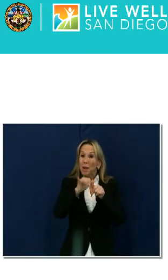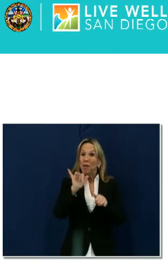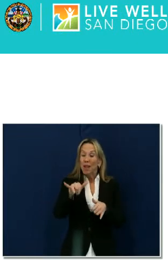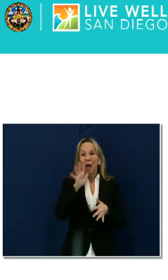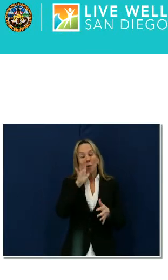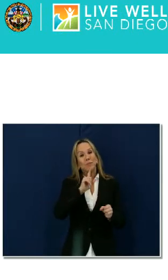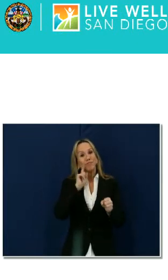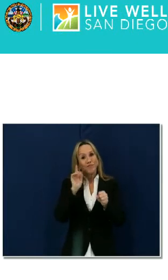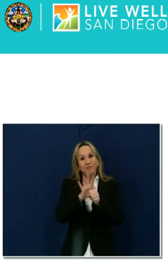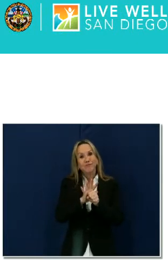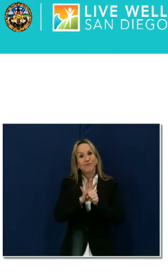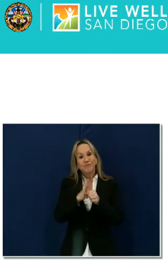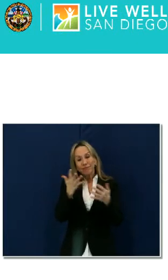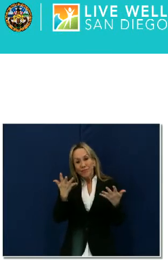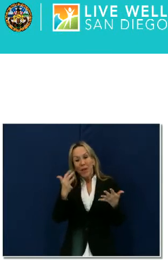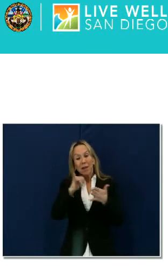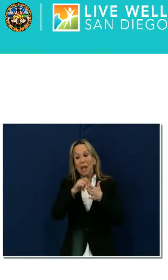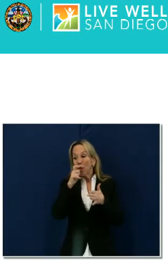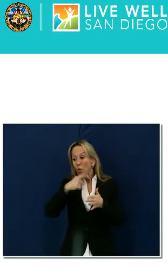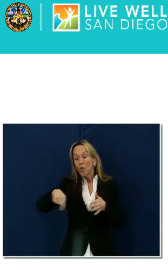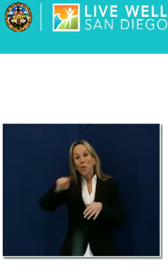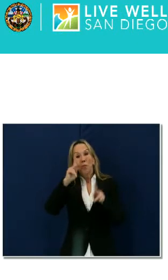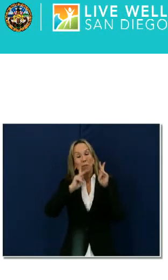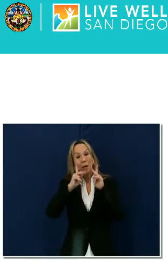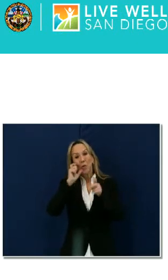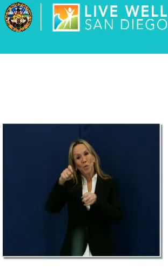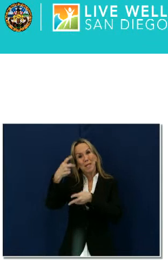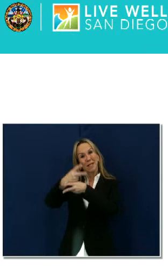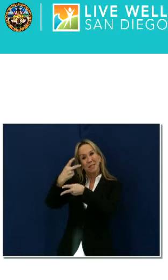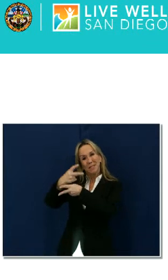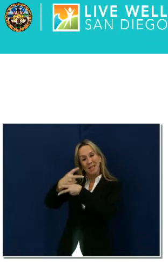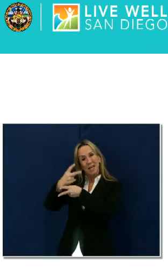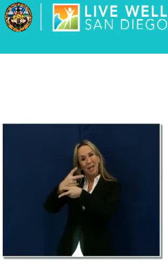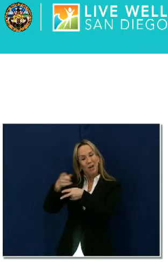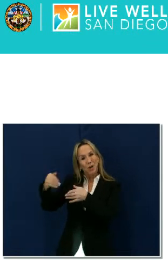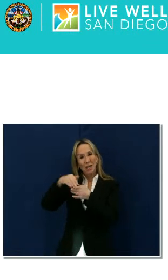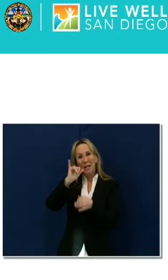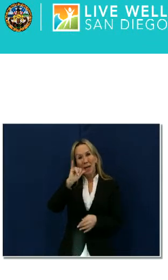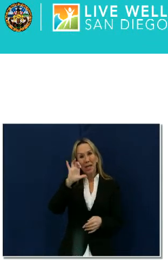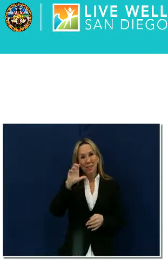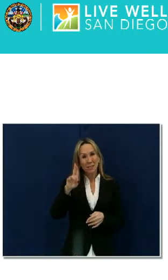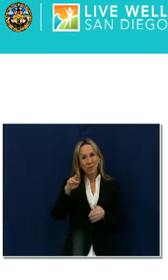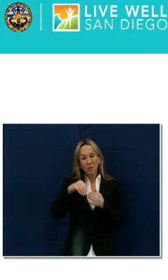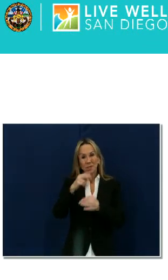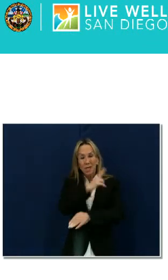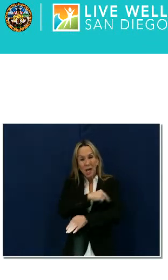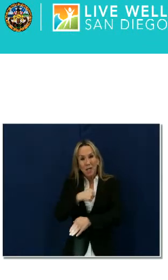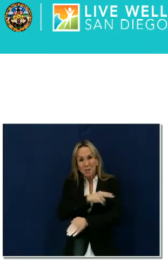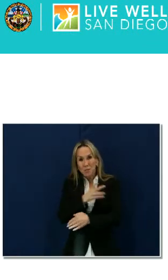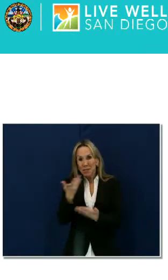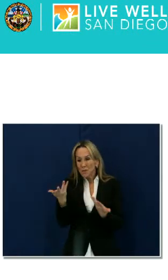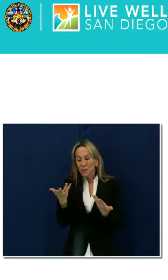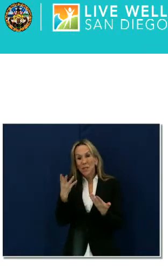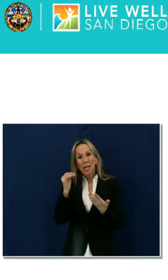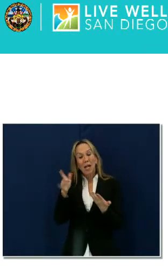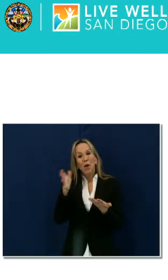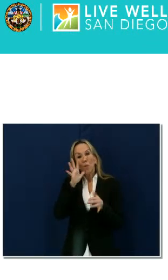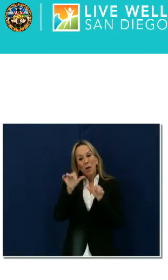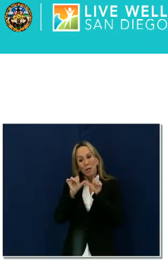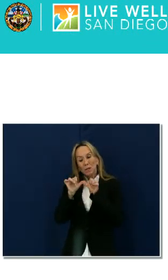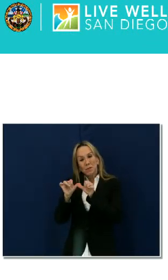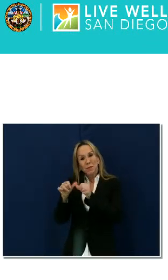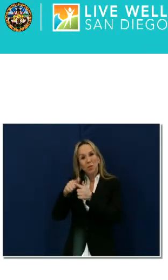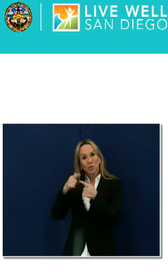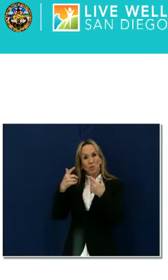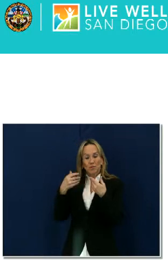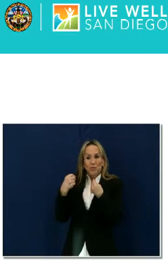need care, particularly in ICU units, since hospitalization and ICU rates continue to